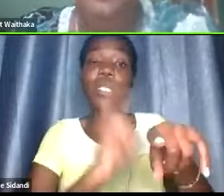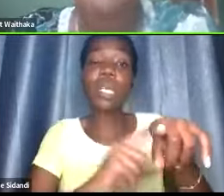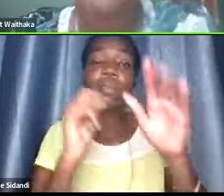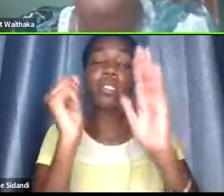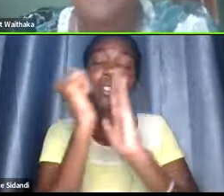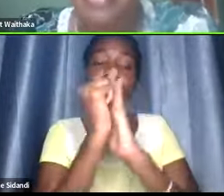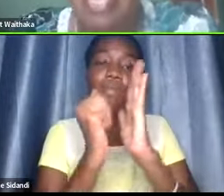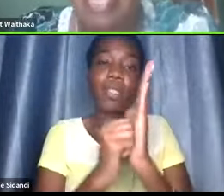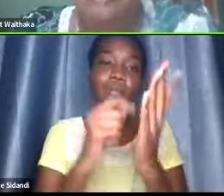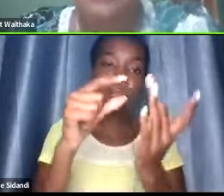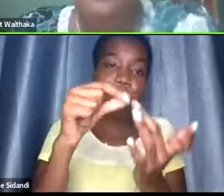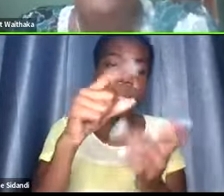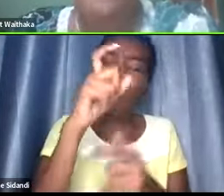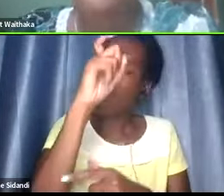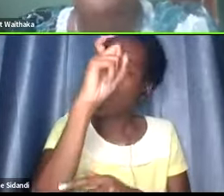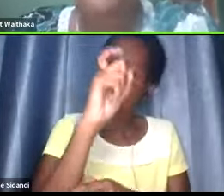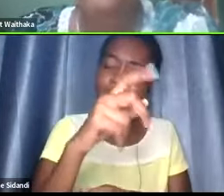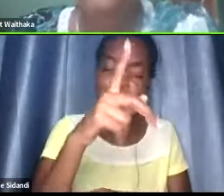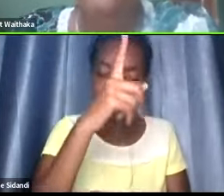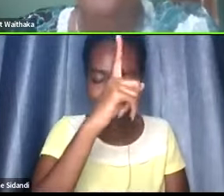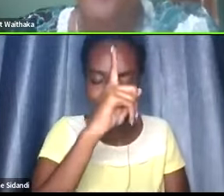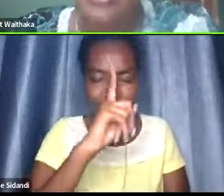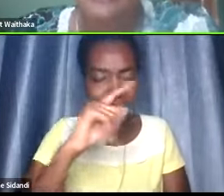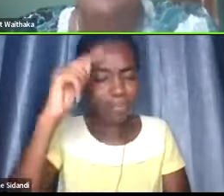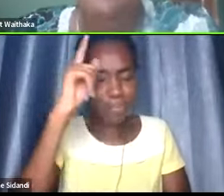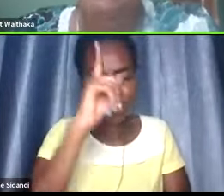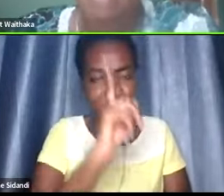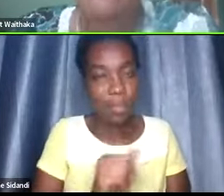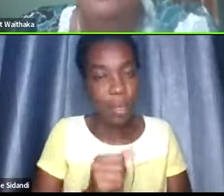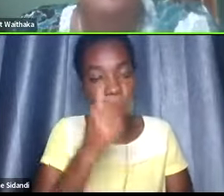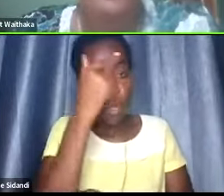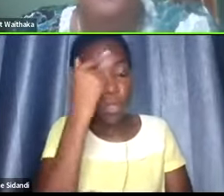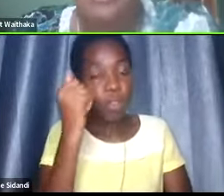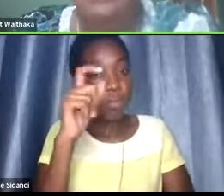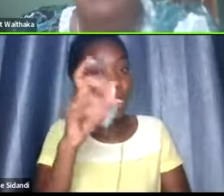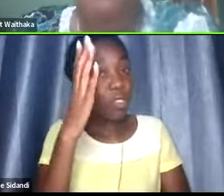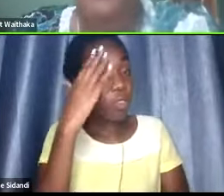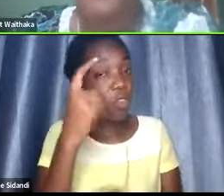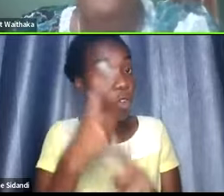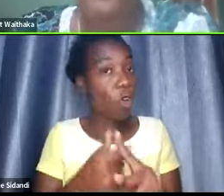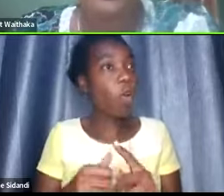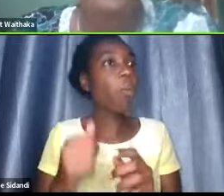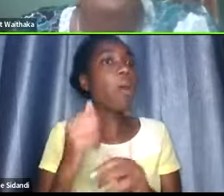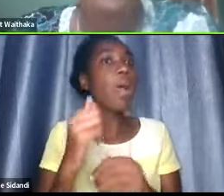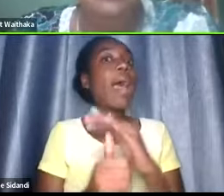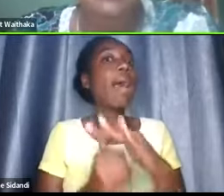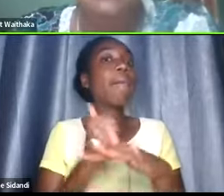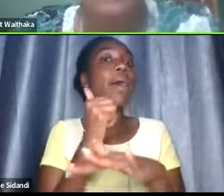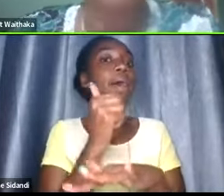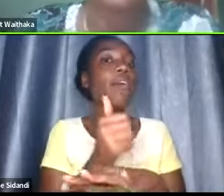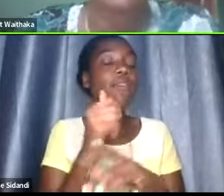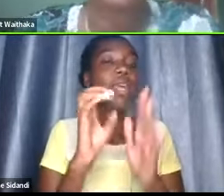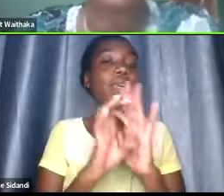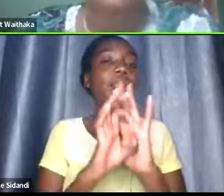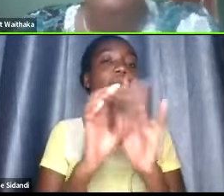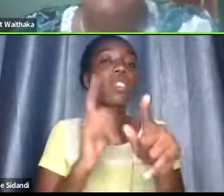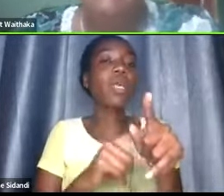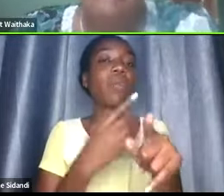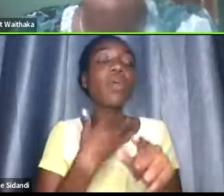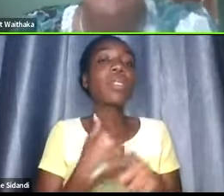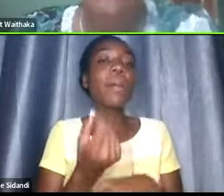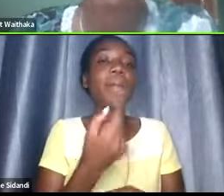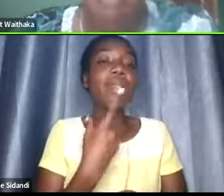you have to be very keen. You have to know from way above. So for example, if you want to get into medicine, there